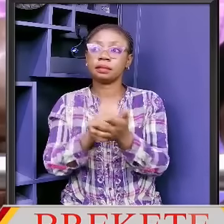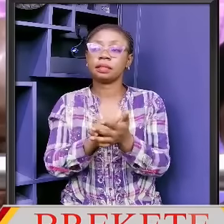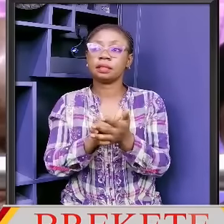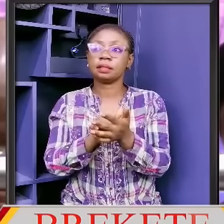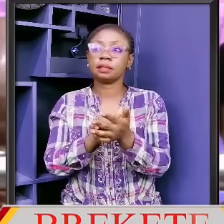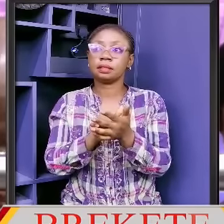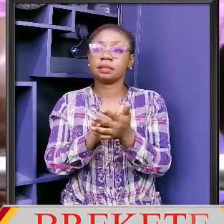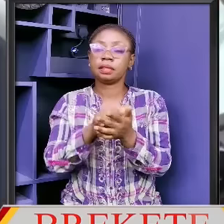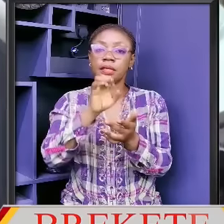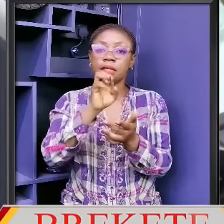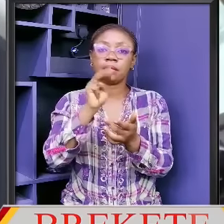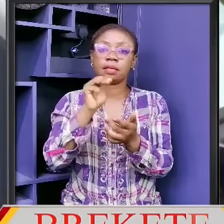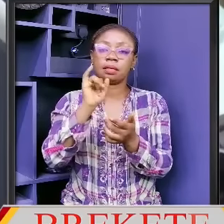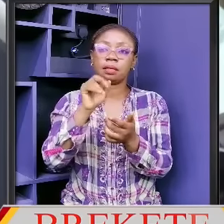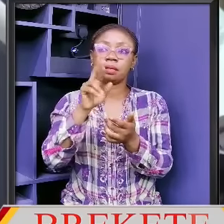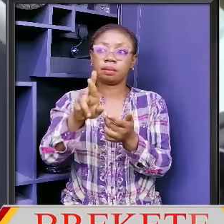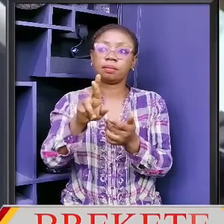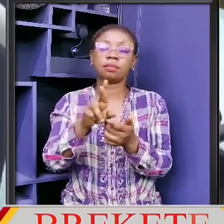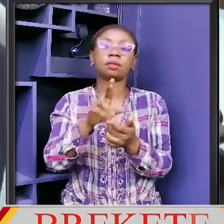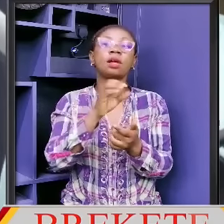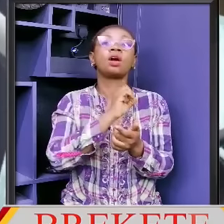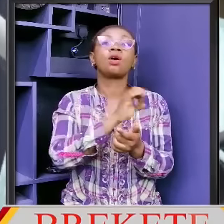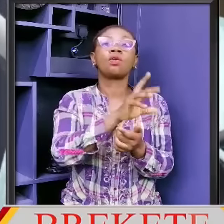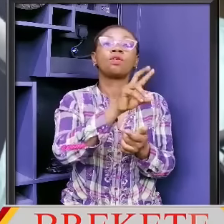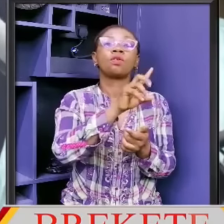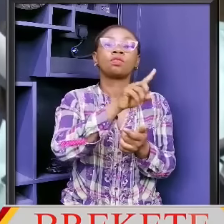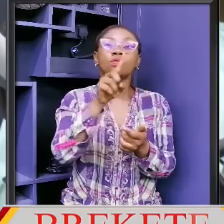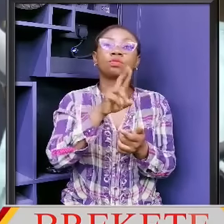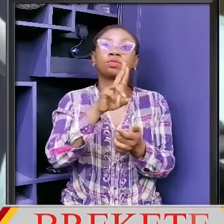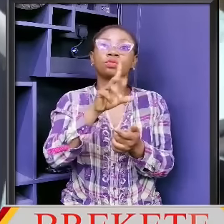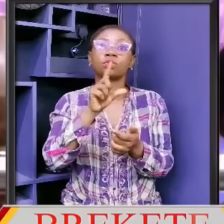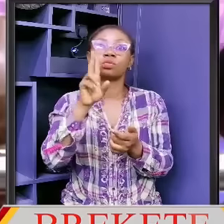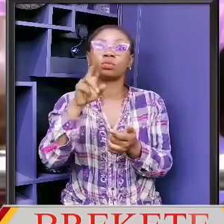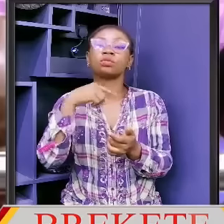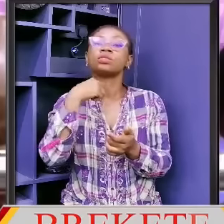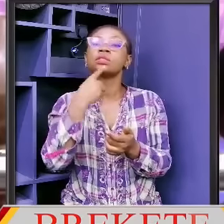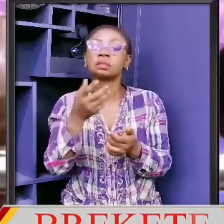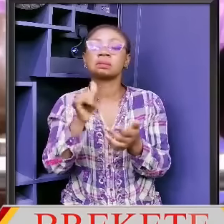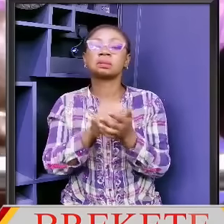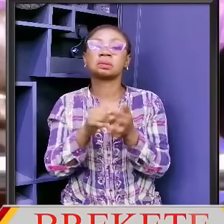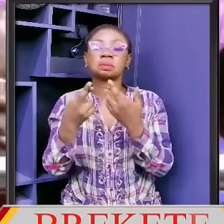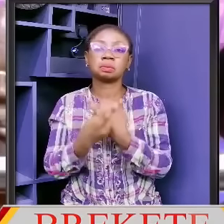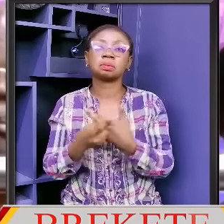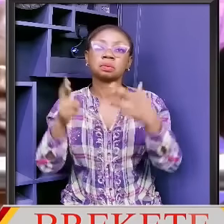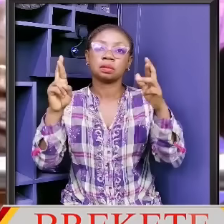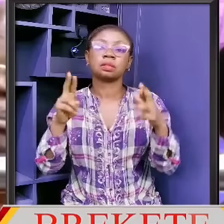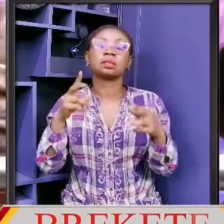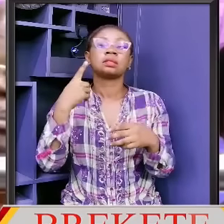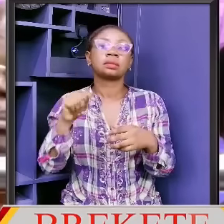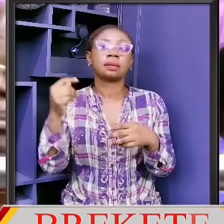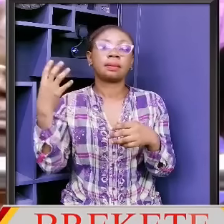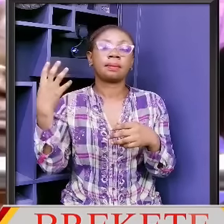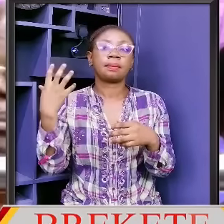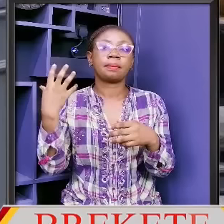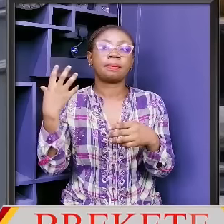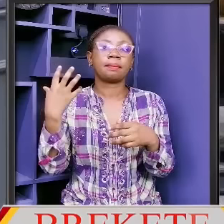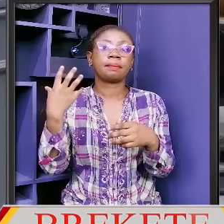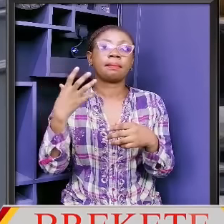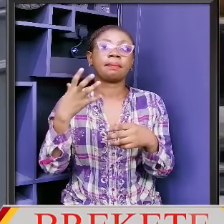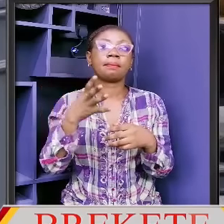say, Emir of Zulu said that made them give the baba on bail. They're going to give baba on bail with the sum of